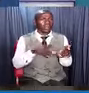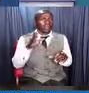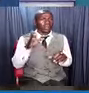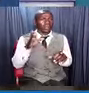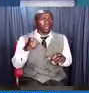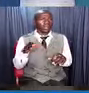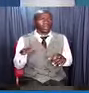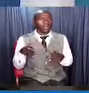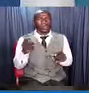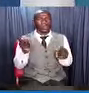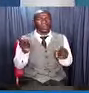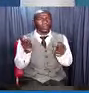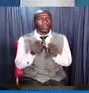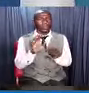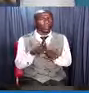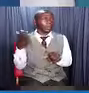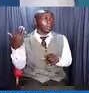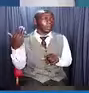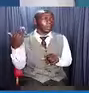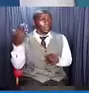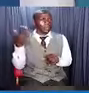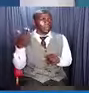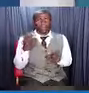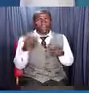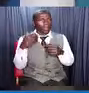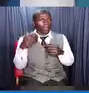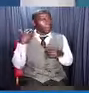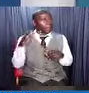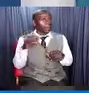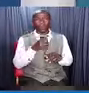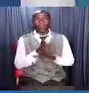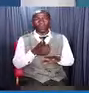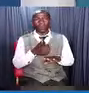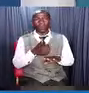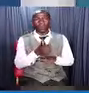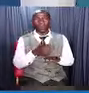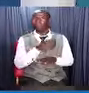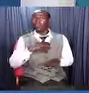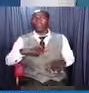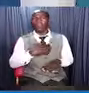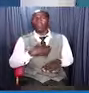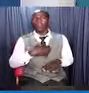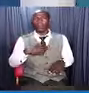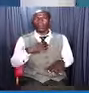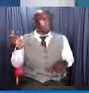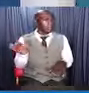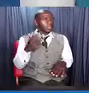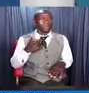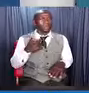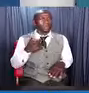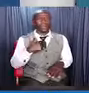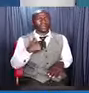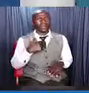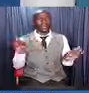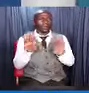my where there was bitterness and hatred and murmury, and they